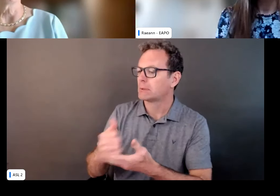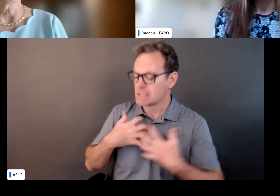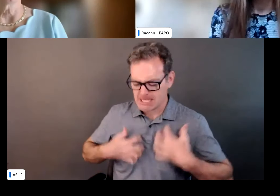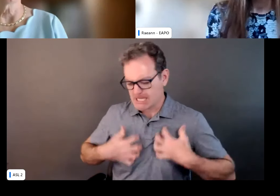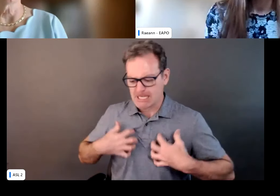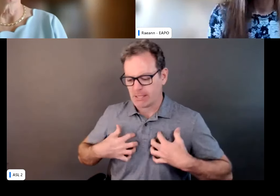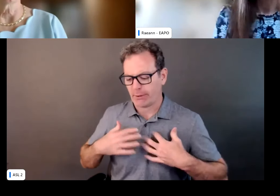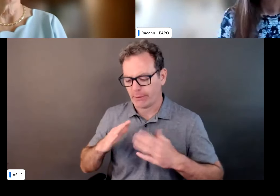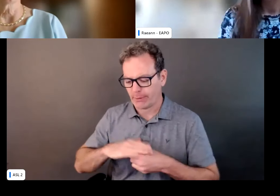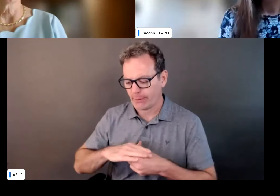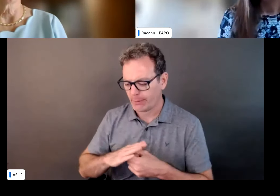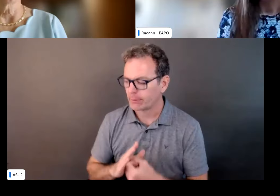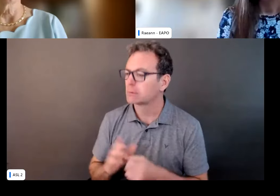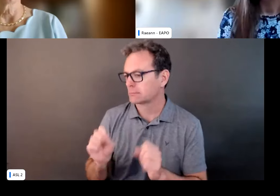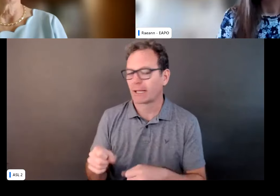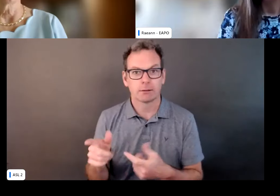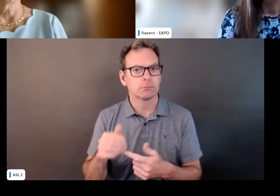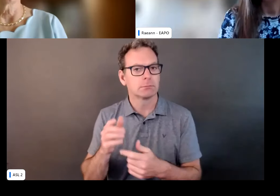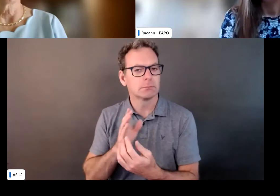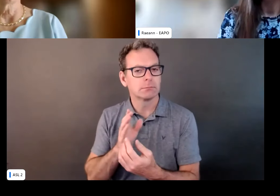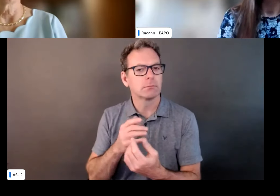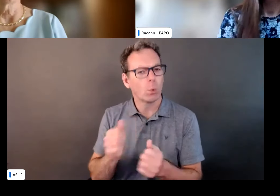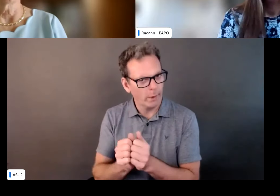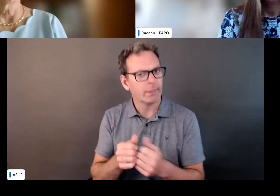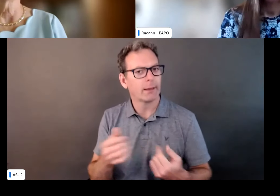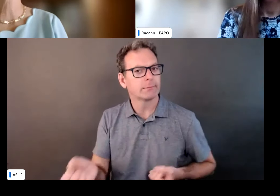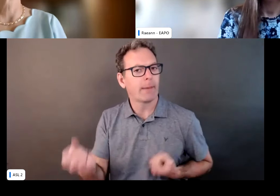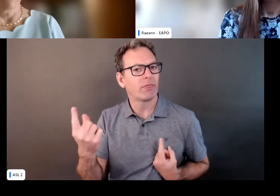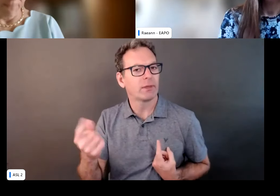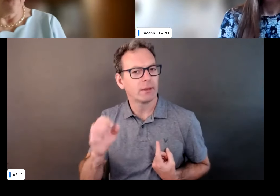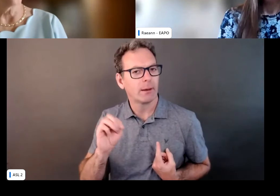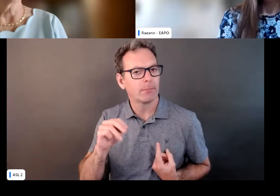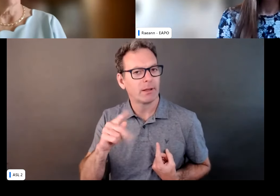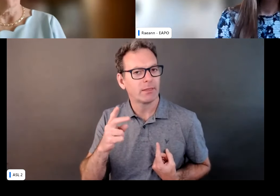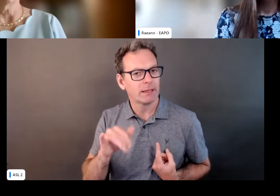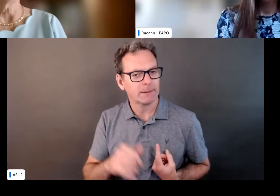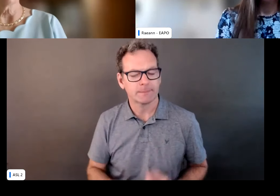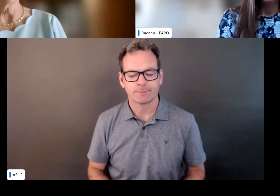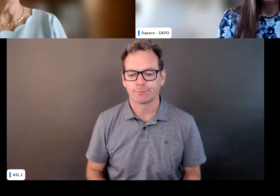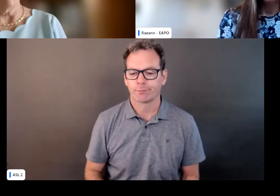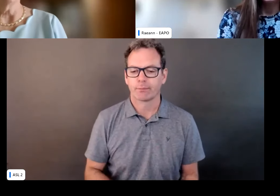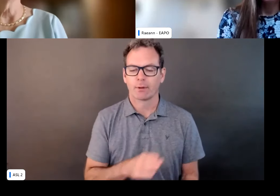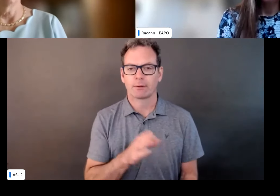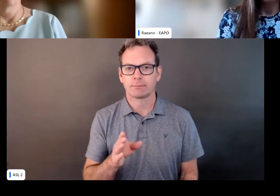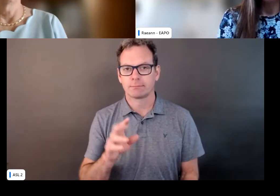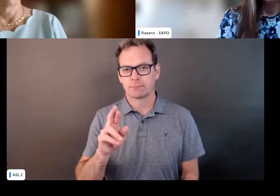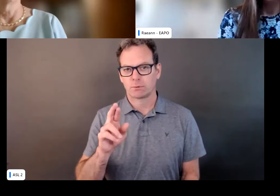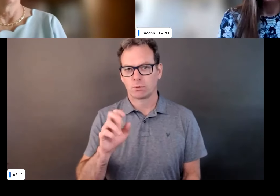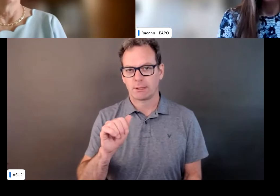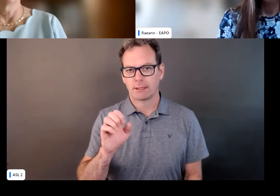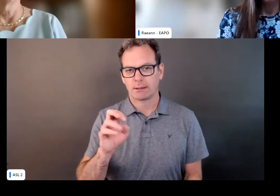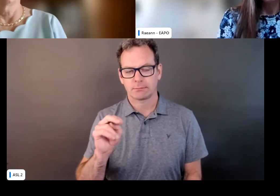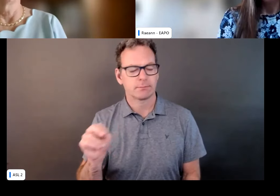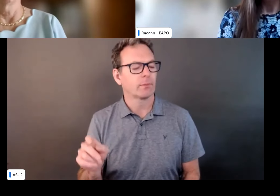Yeah, and I think before, like even in your presentation, we're talking about the tone and how you approach it, and it makes a world of difference to develop that a little bit of